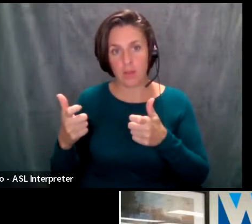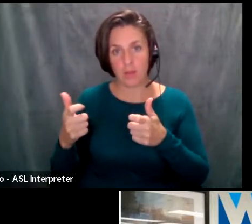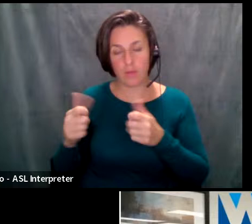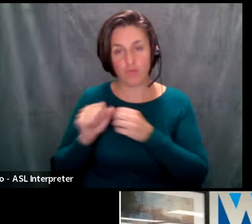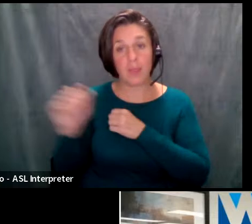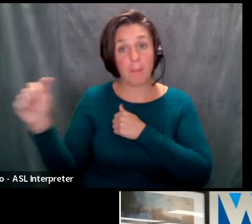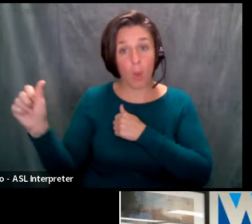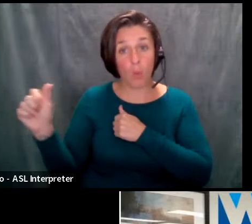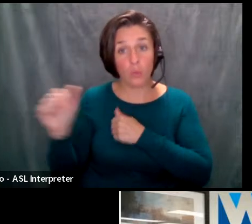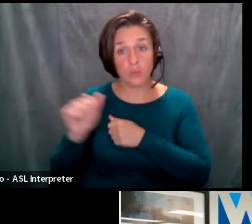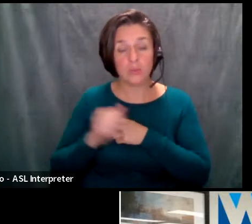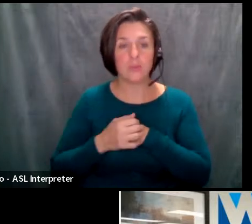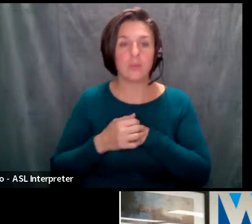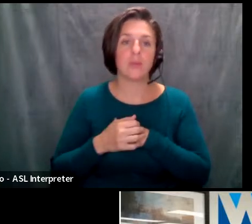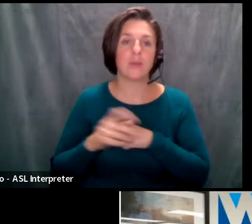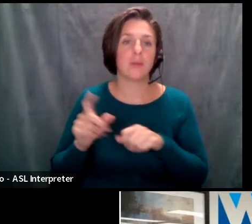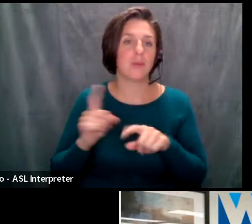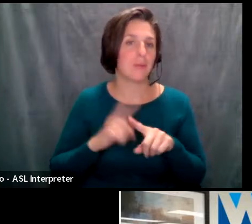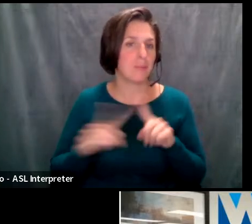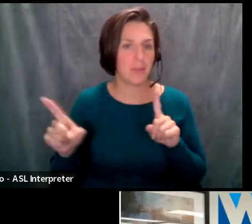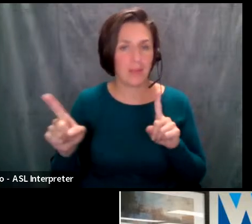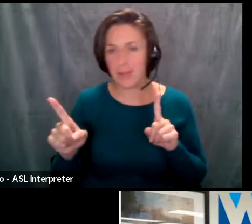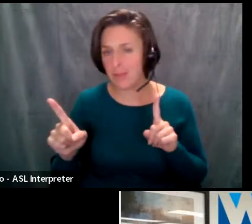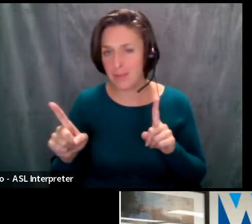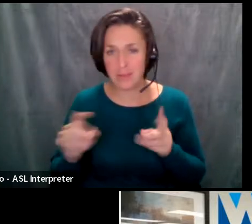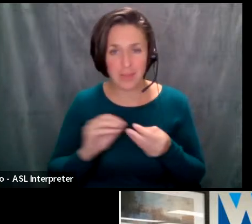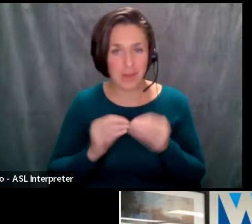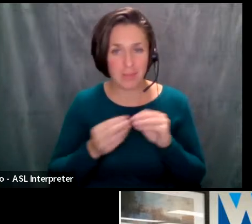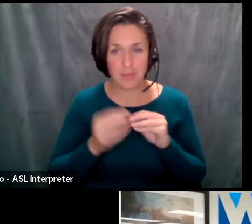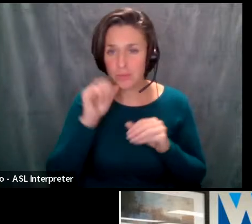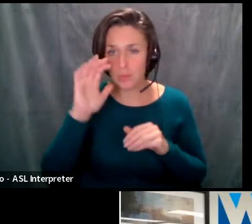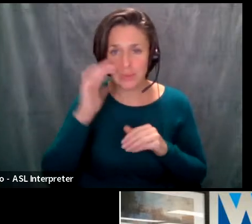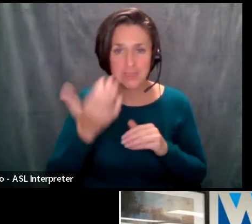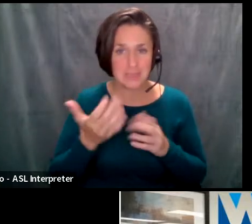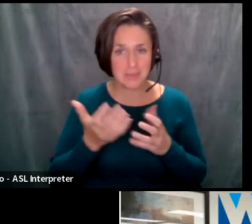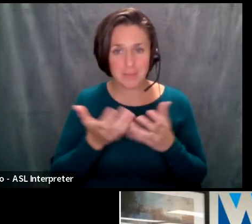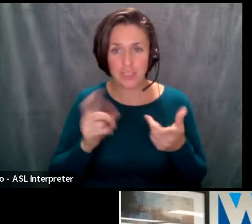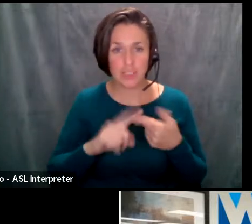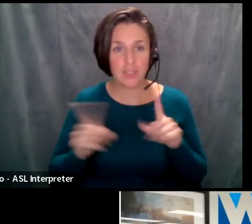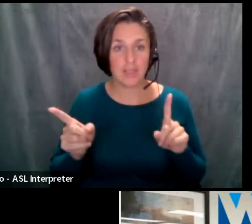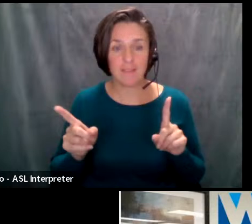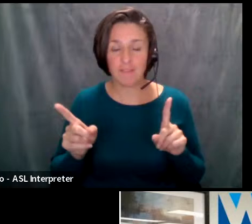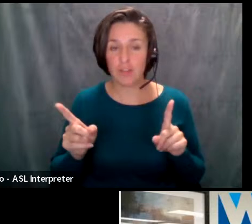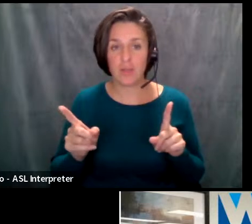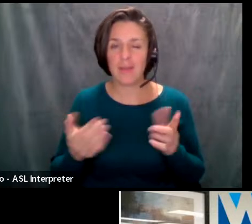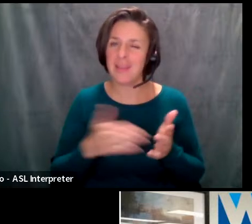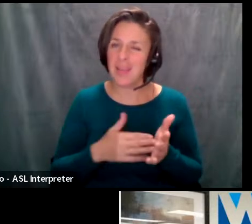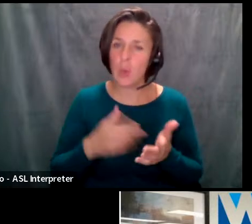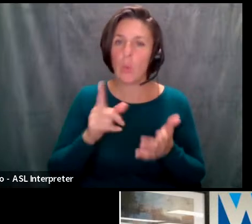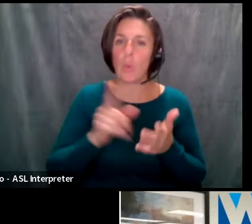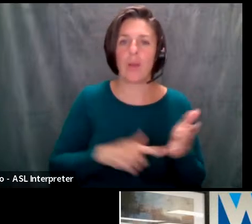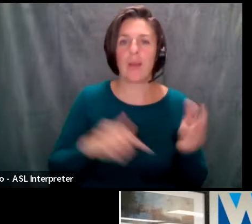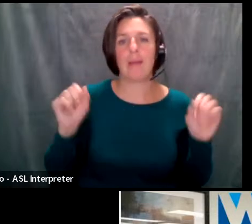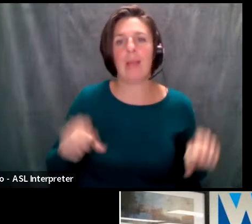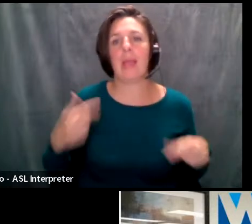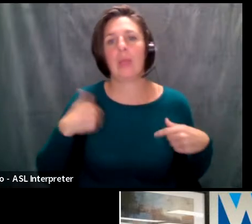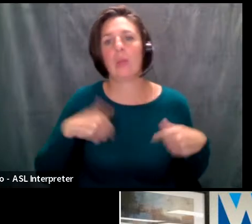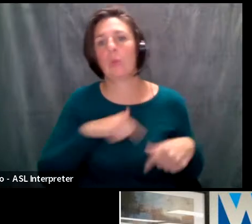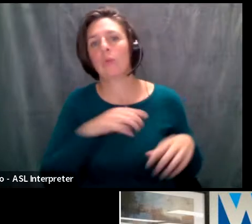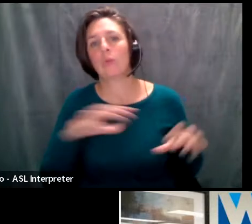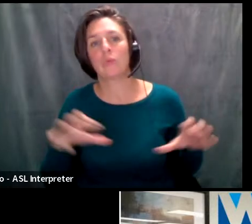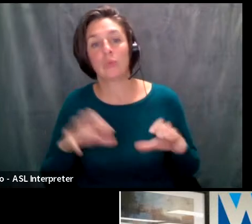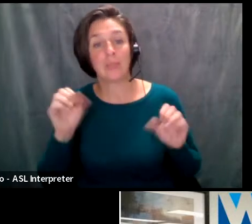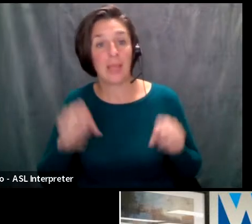remote, but the numbers don't seem that different. And so again, like, what can we do? Can we talk about this? Can